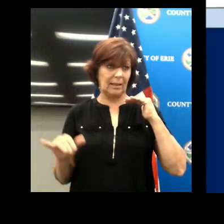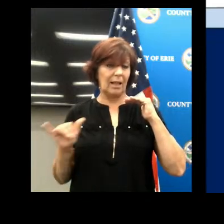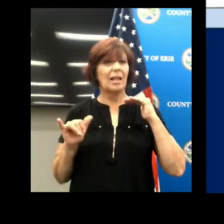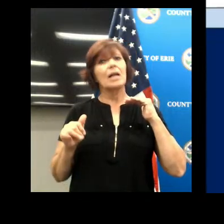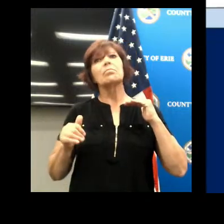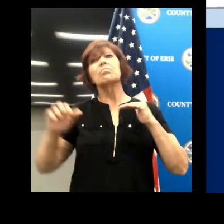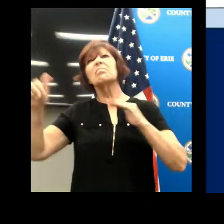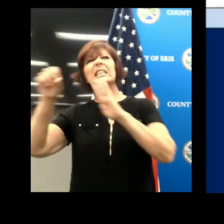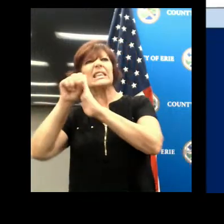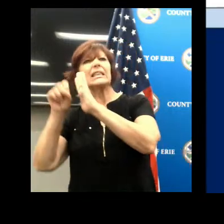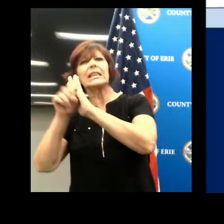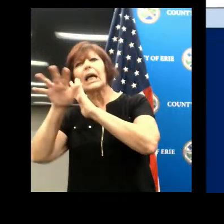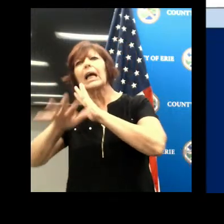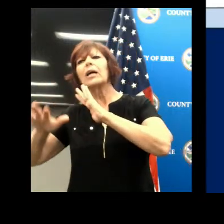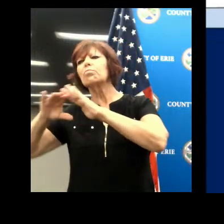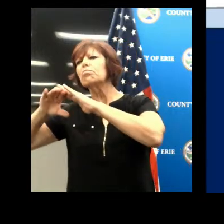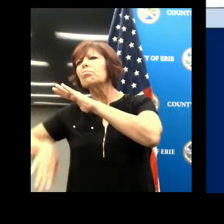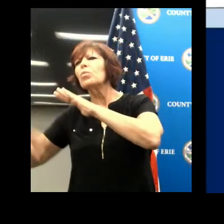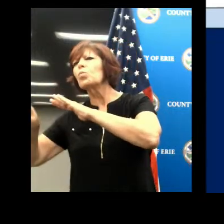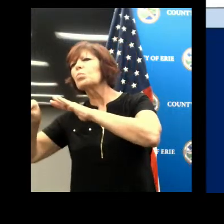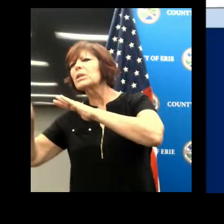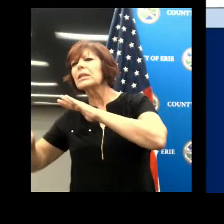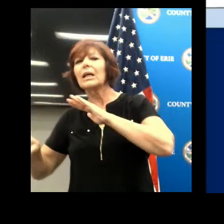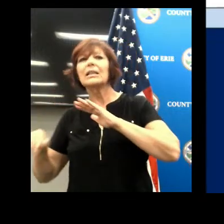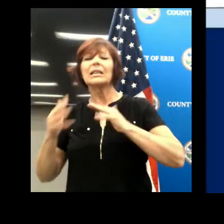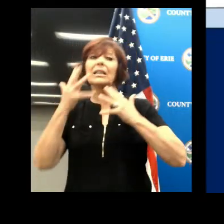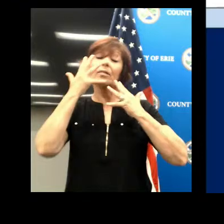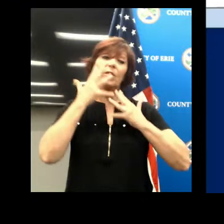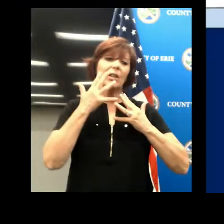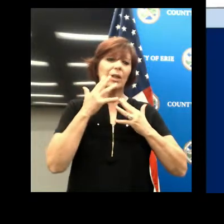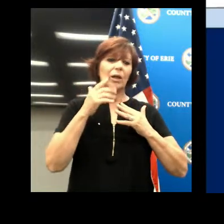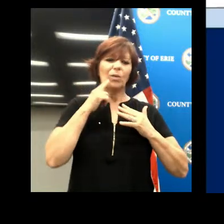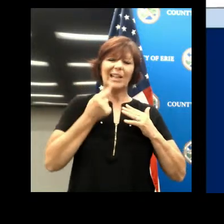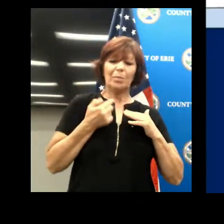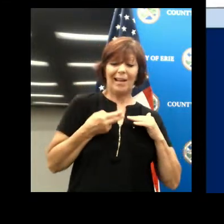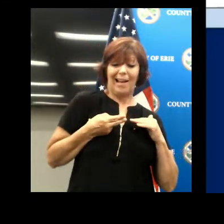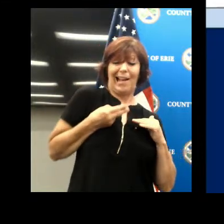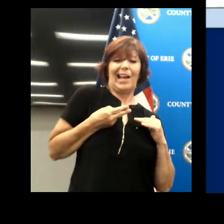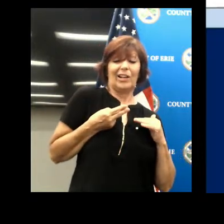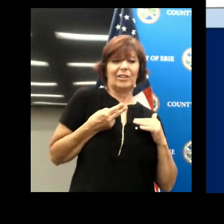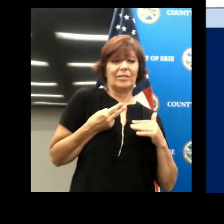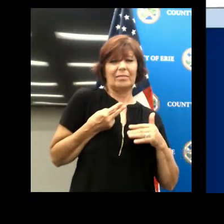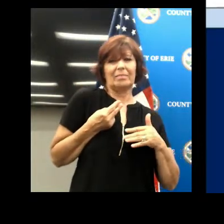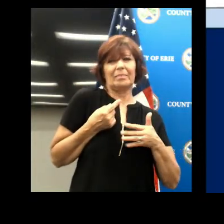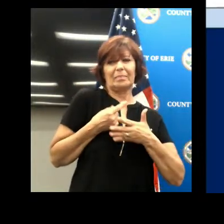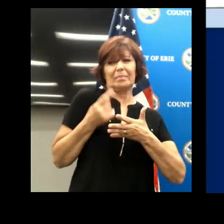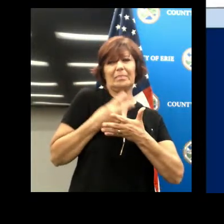state has. So unfortunately, Erie County is trending higher in the last few weeks